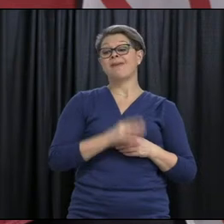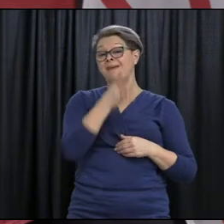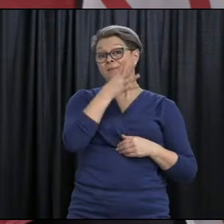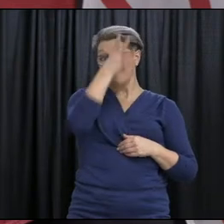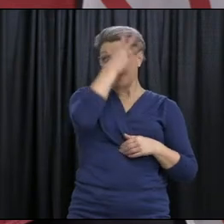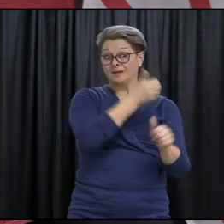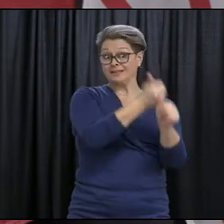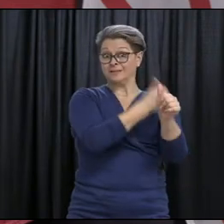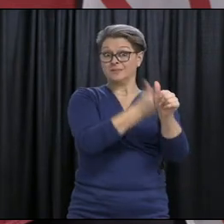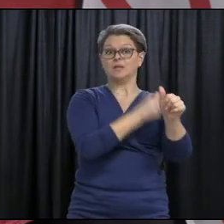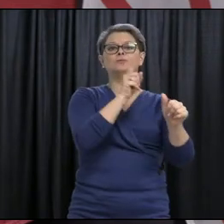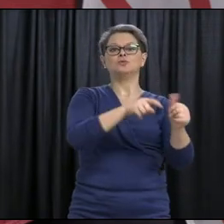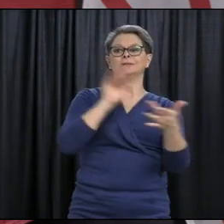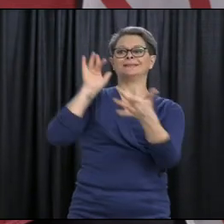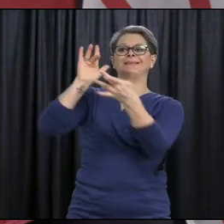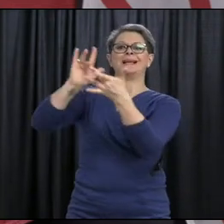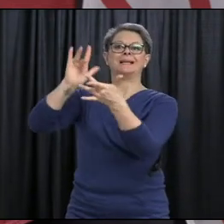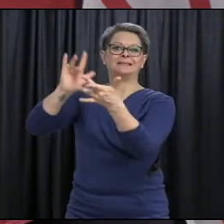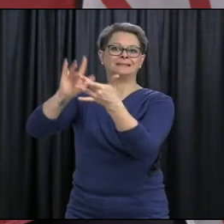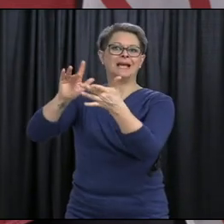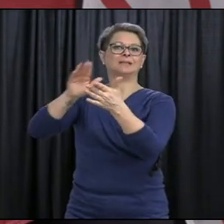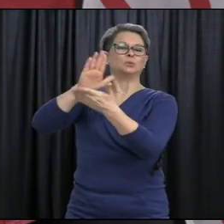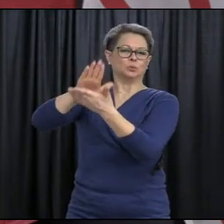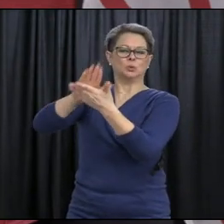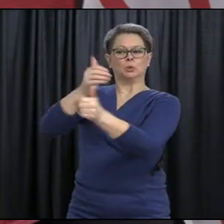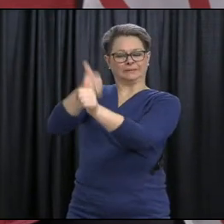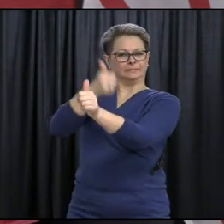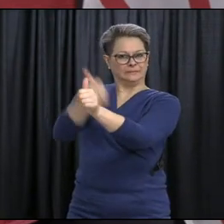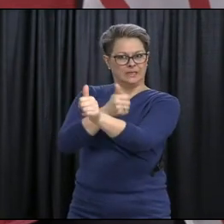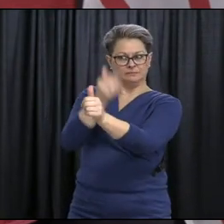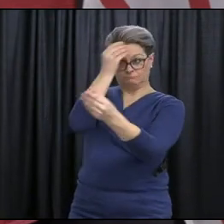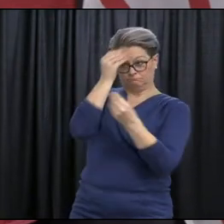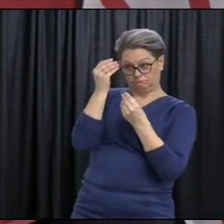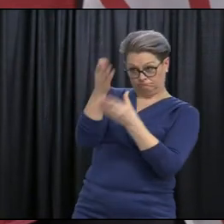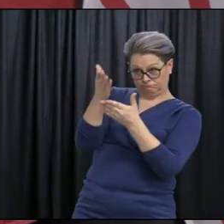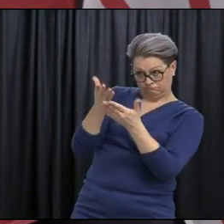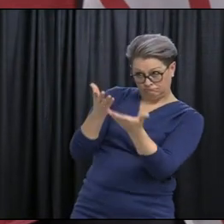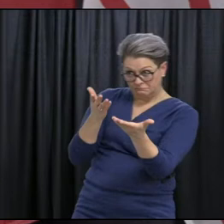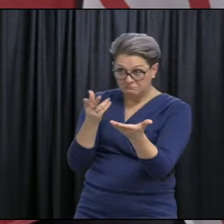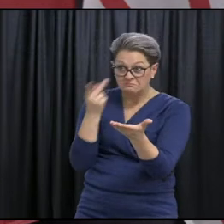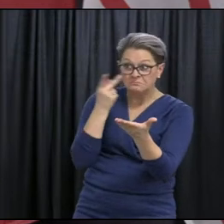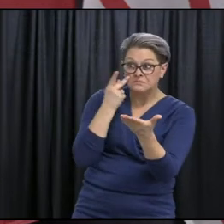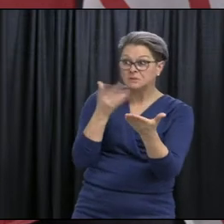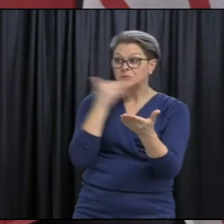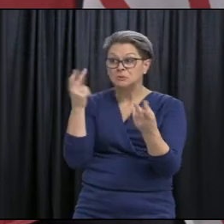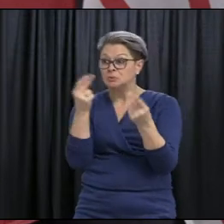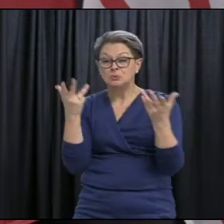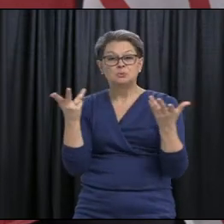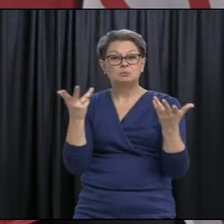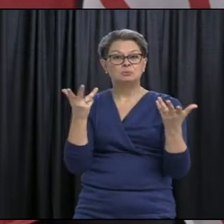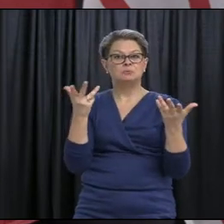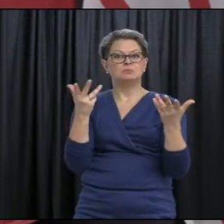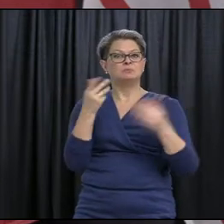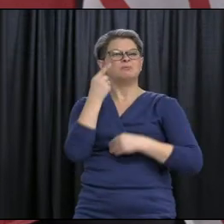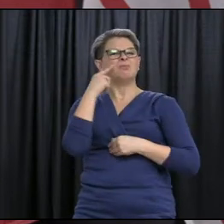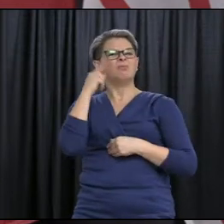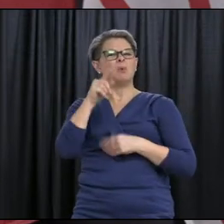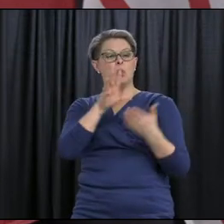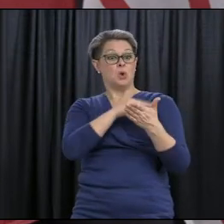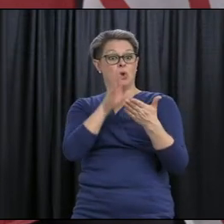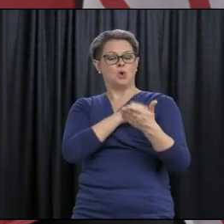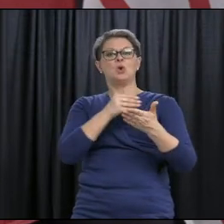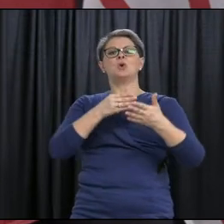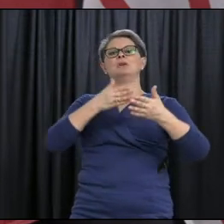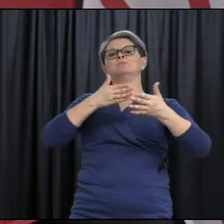contact their school administrator to notify them and to discuss possible arrangements for offline learning